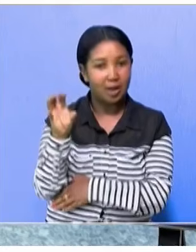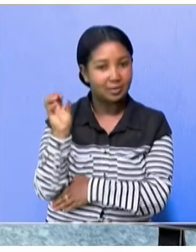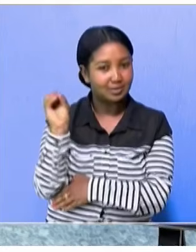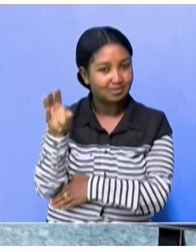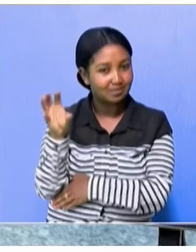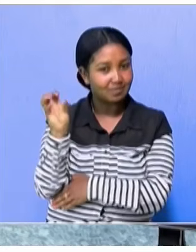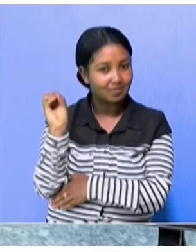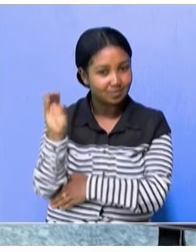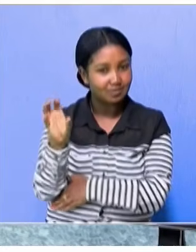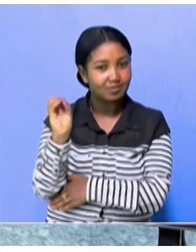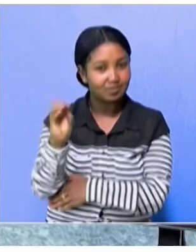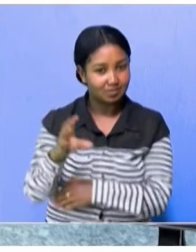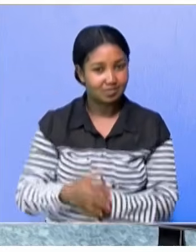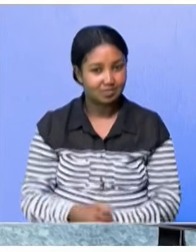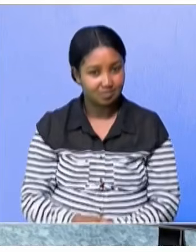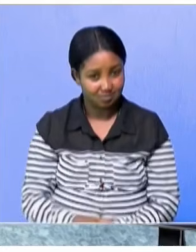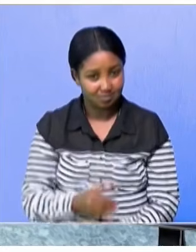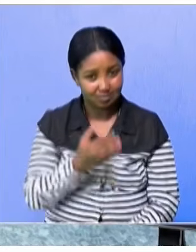It is common everywhere.